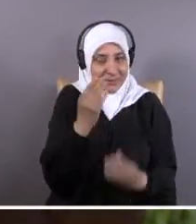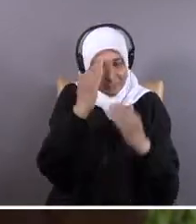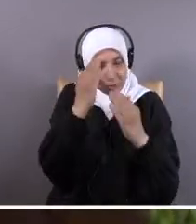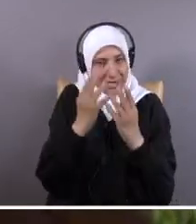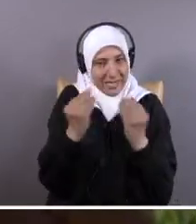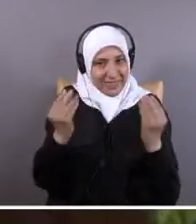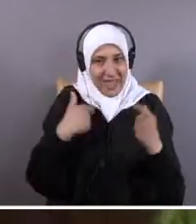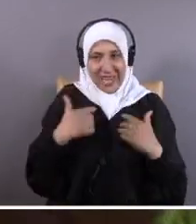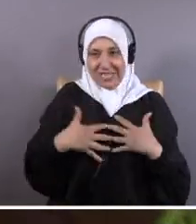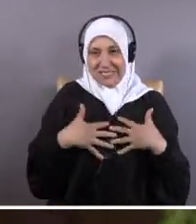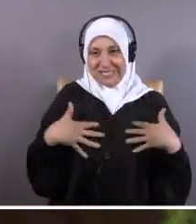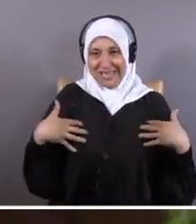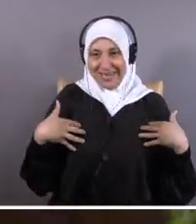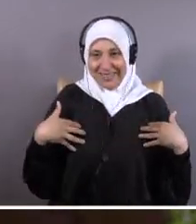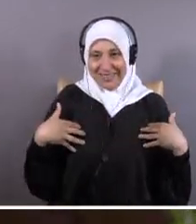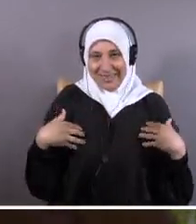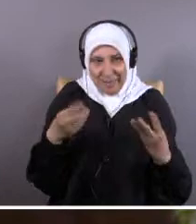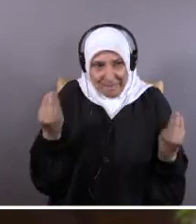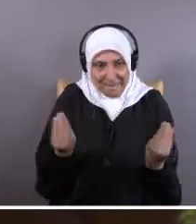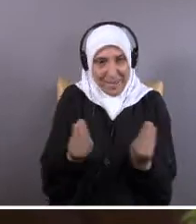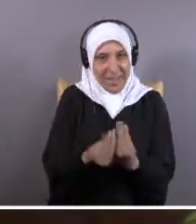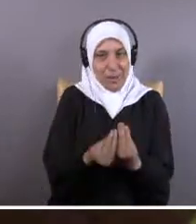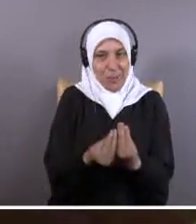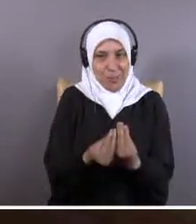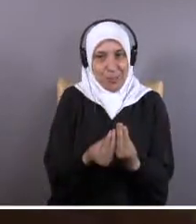I'm happy to be here.